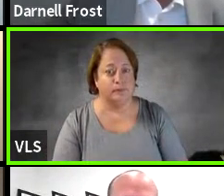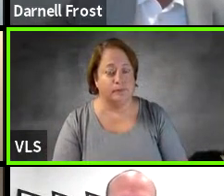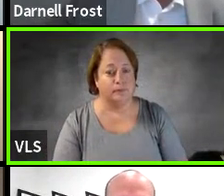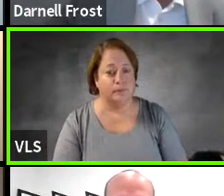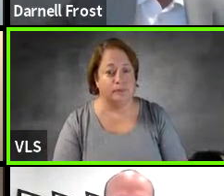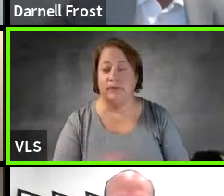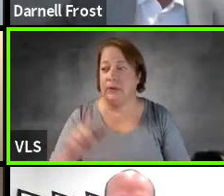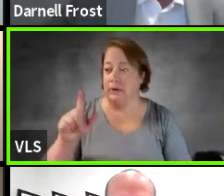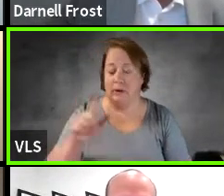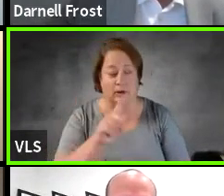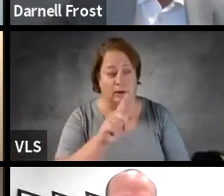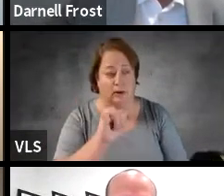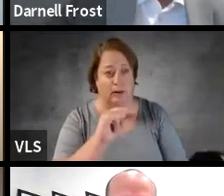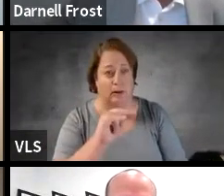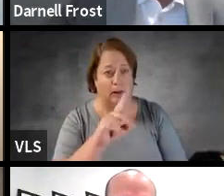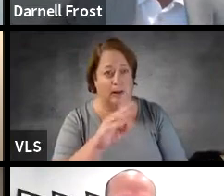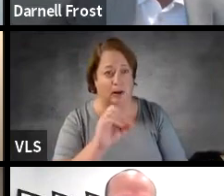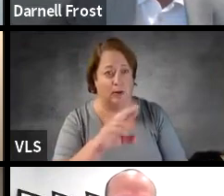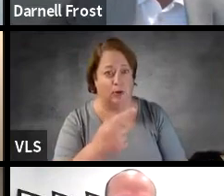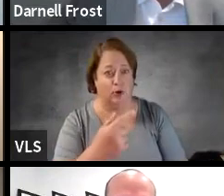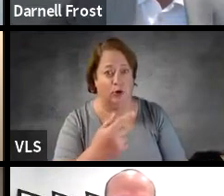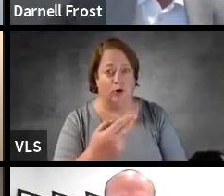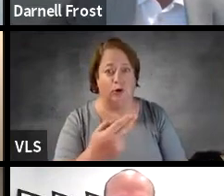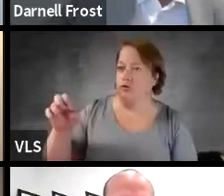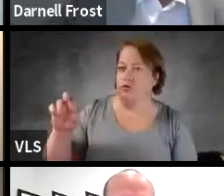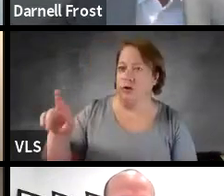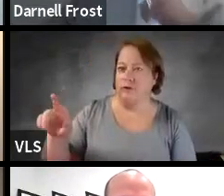Lindbergh. Jennifer Miller.